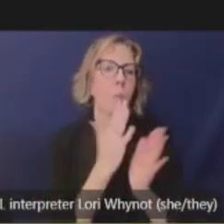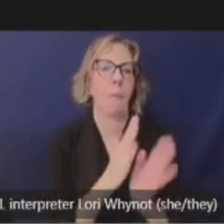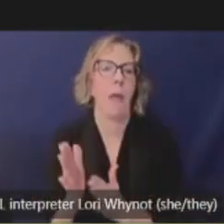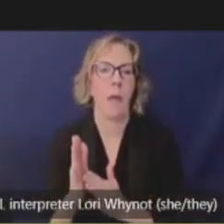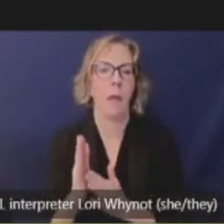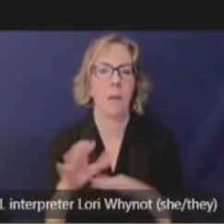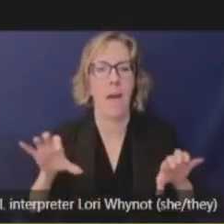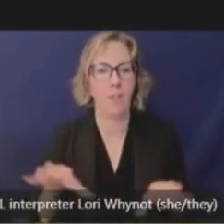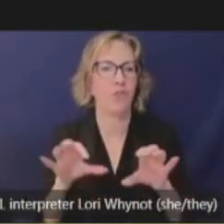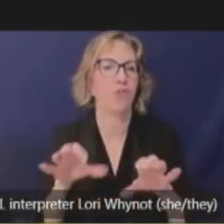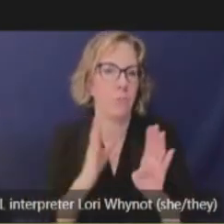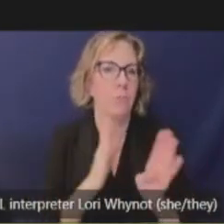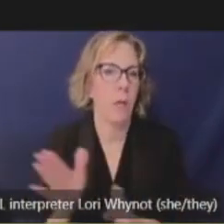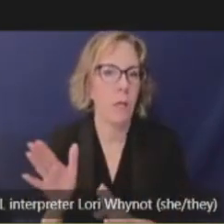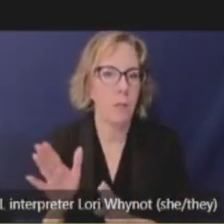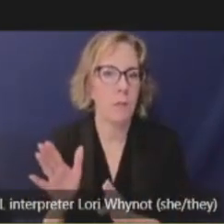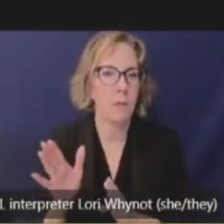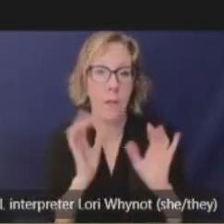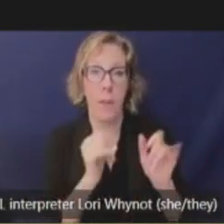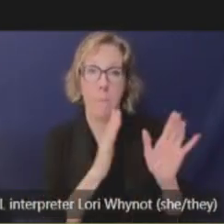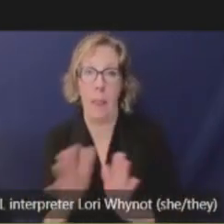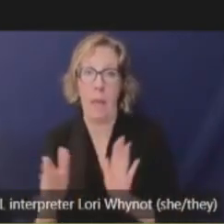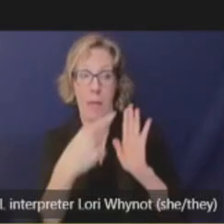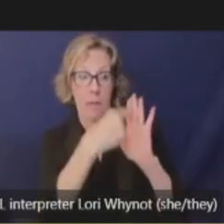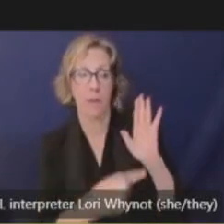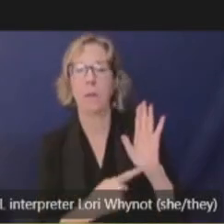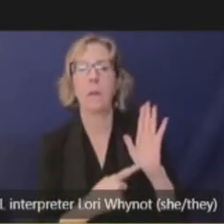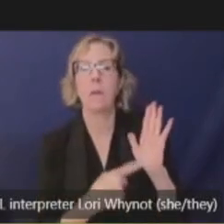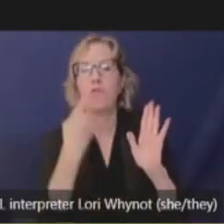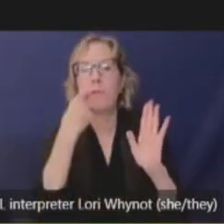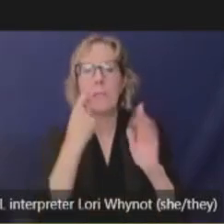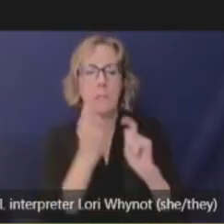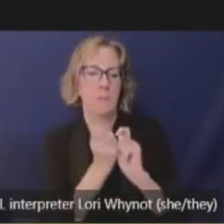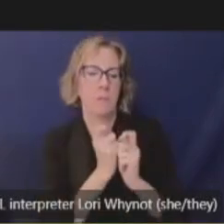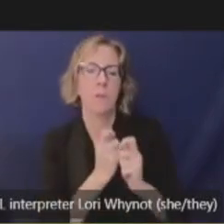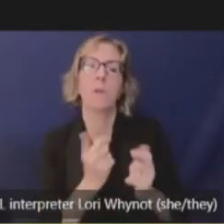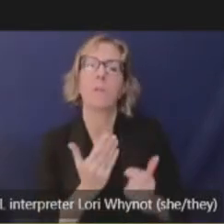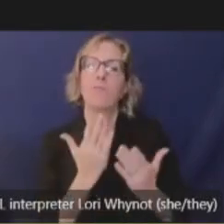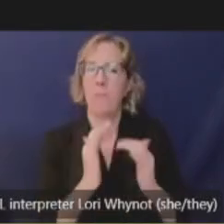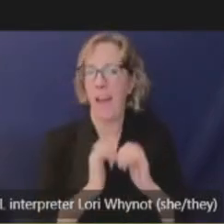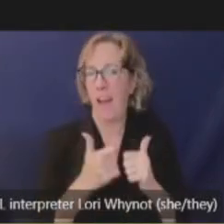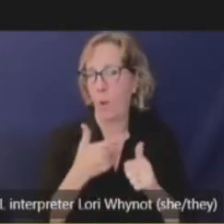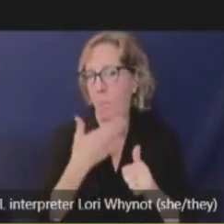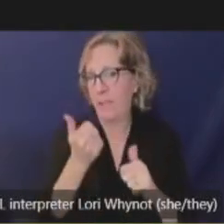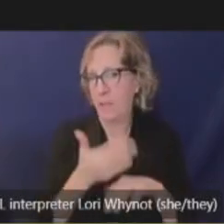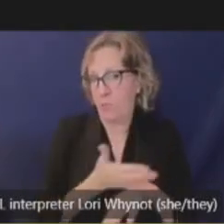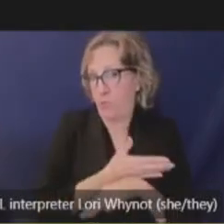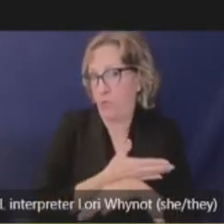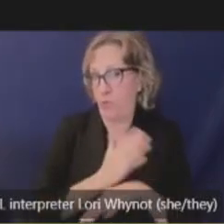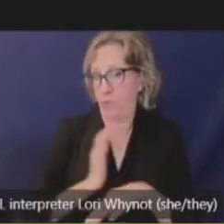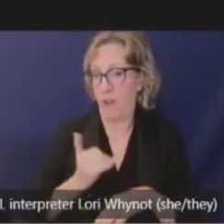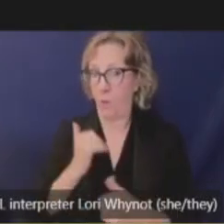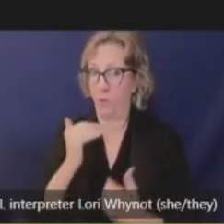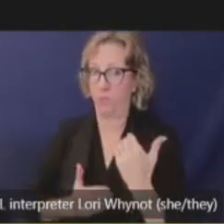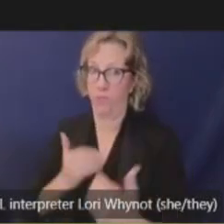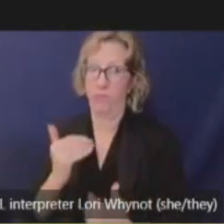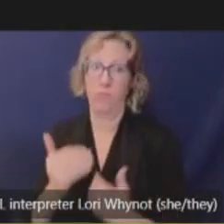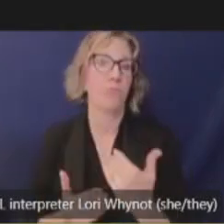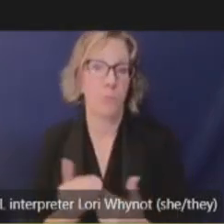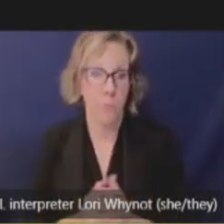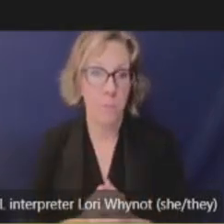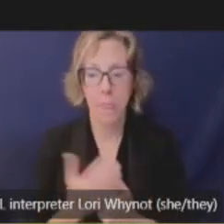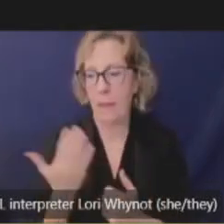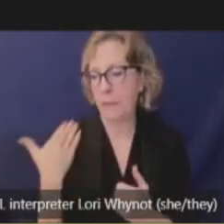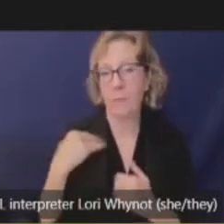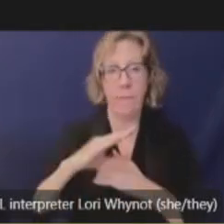of most recent draft recommendations for how we think we can improve our process. And over the fall as well, we heard